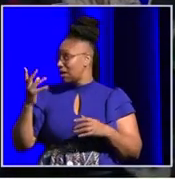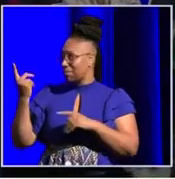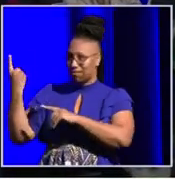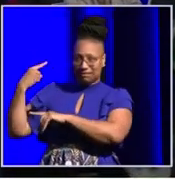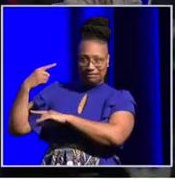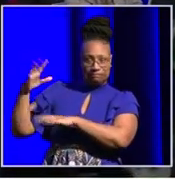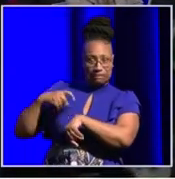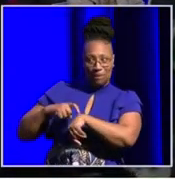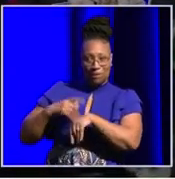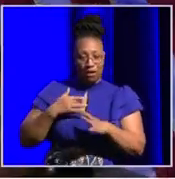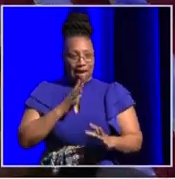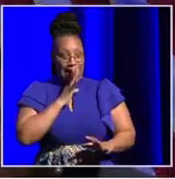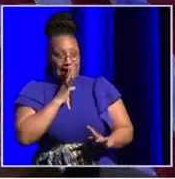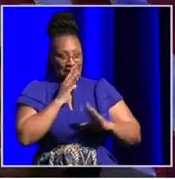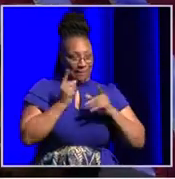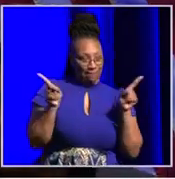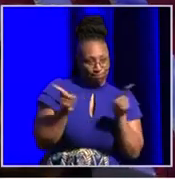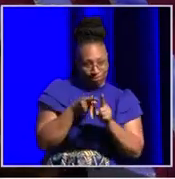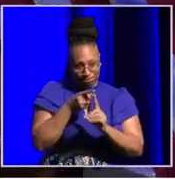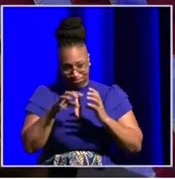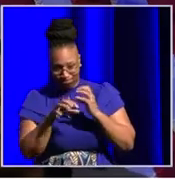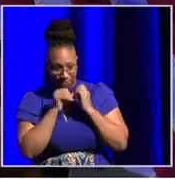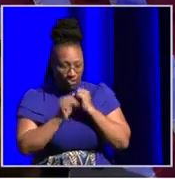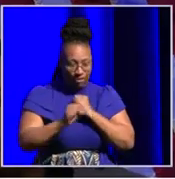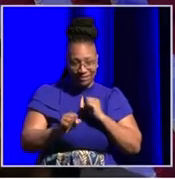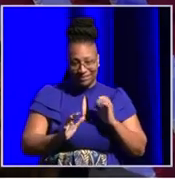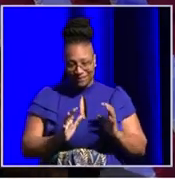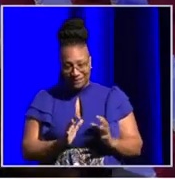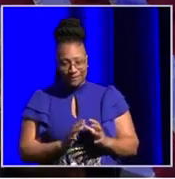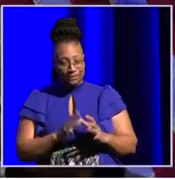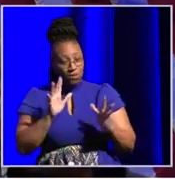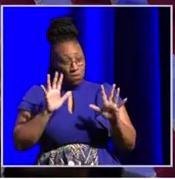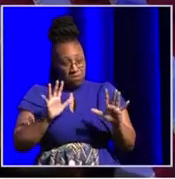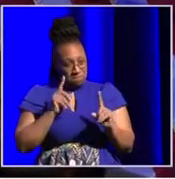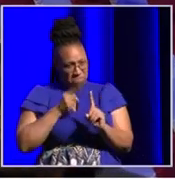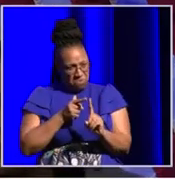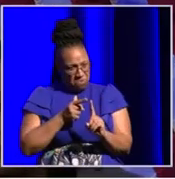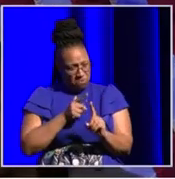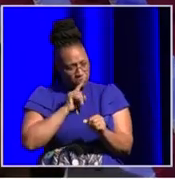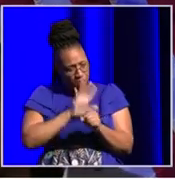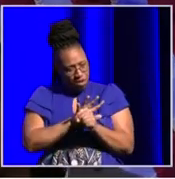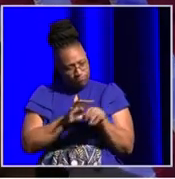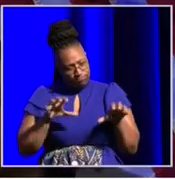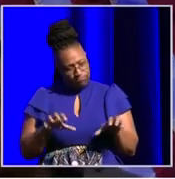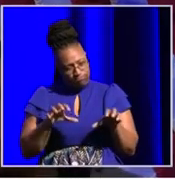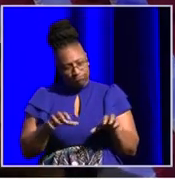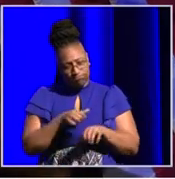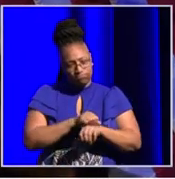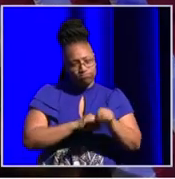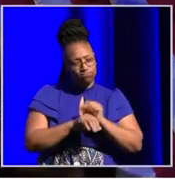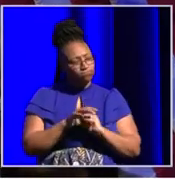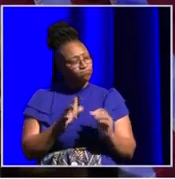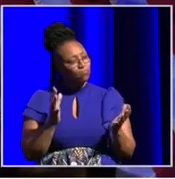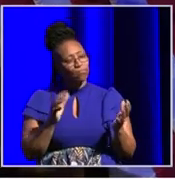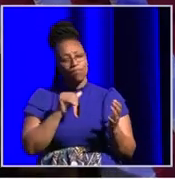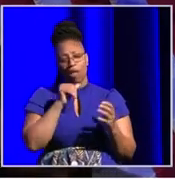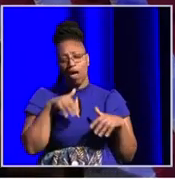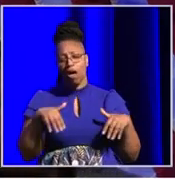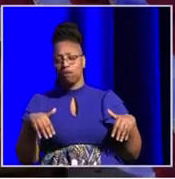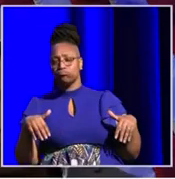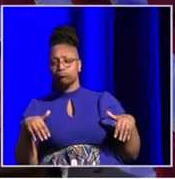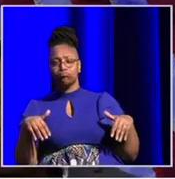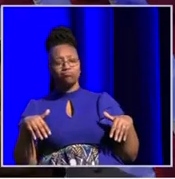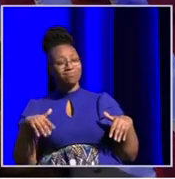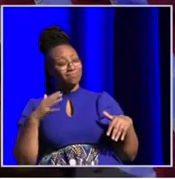the Council's Transportation and the Environment Committee this new session to focus on the big, bold ideas that we can accomplish together to build a more connected, a